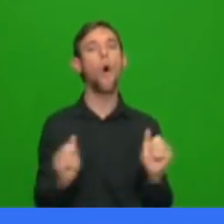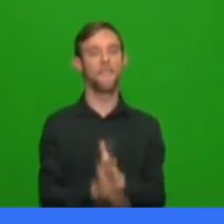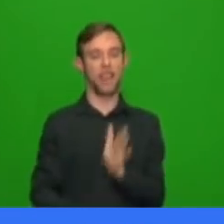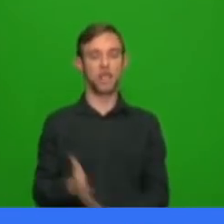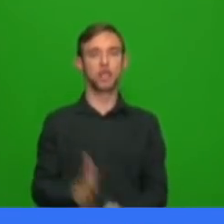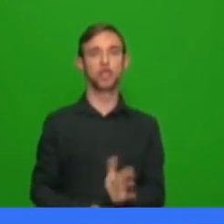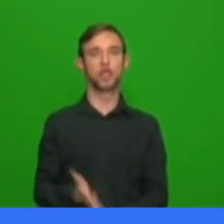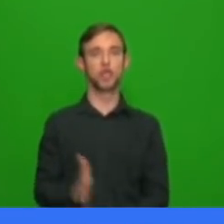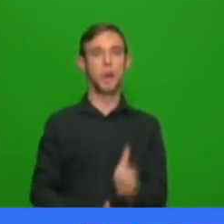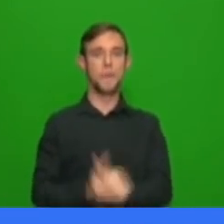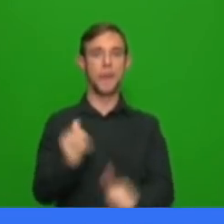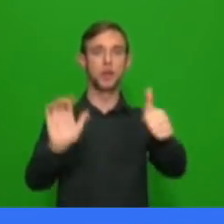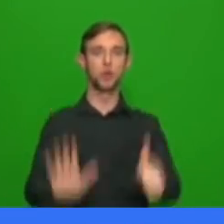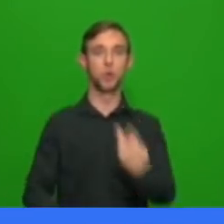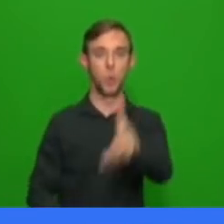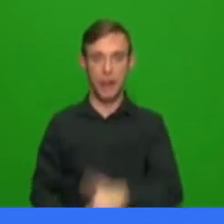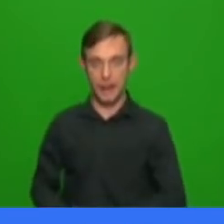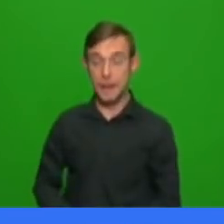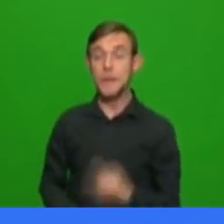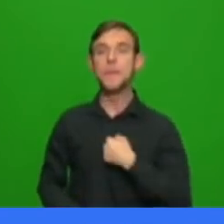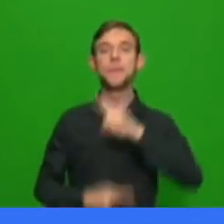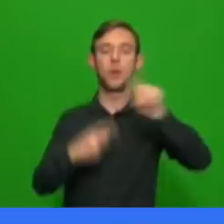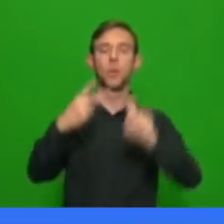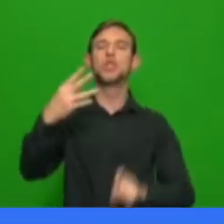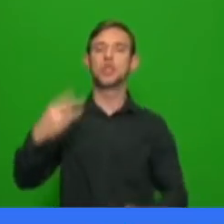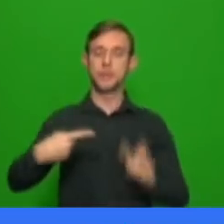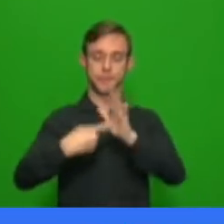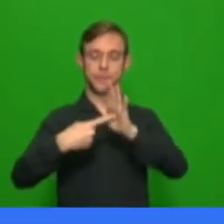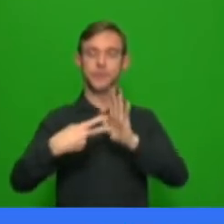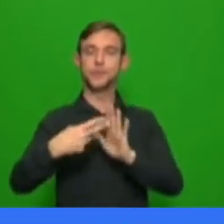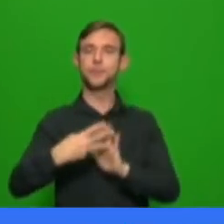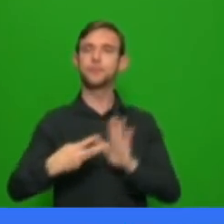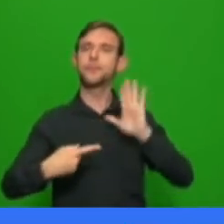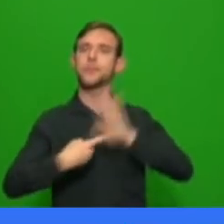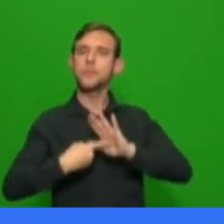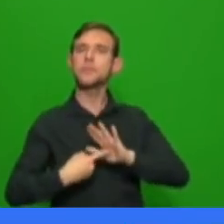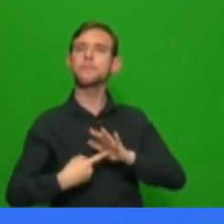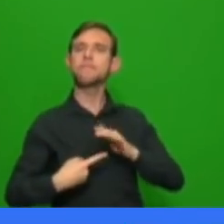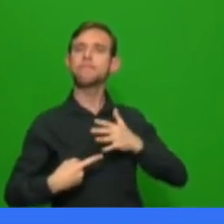Given yesterday's inflation print, we are seeing